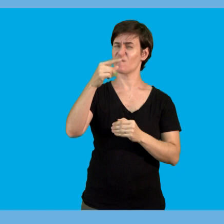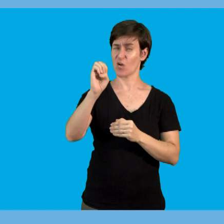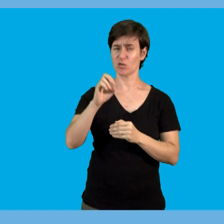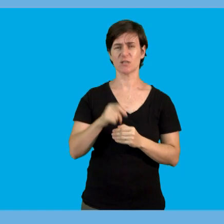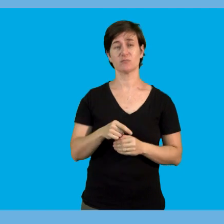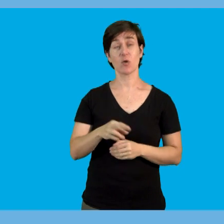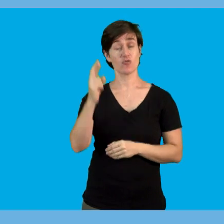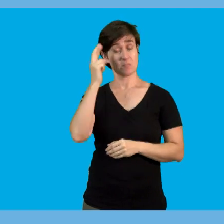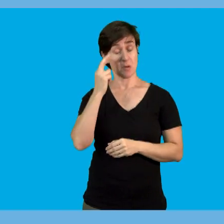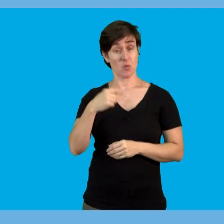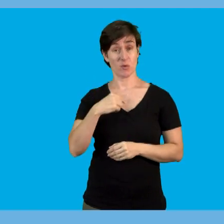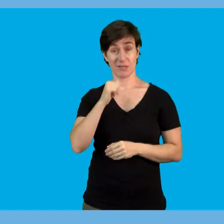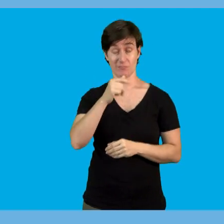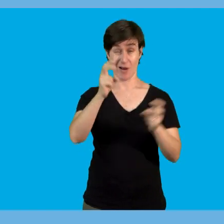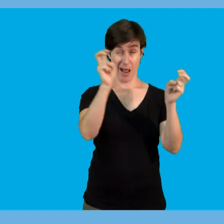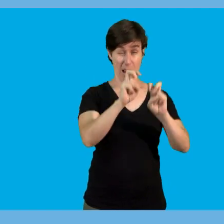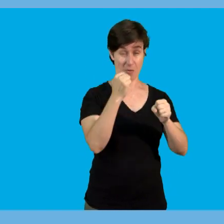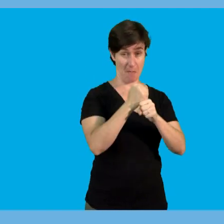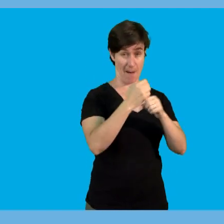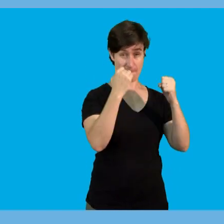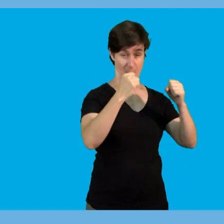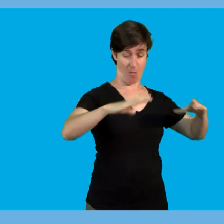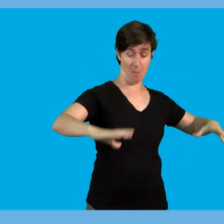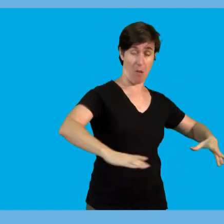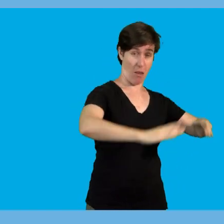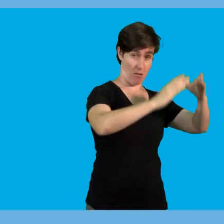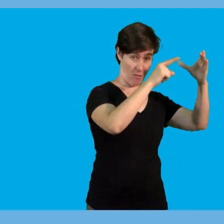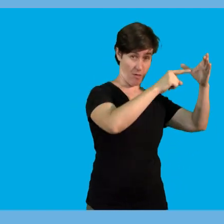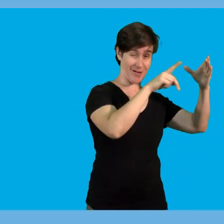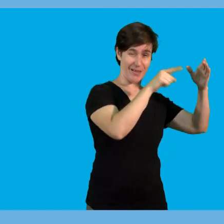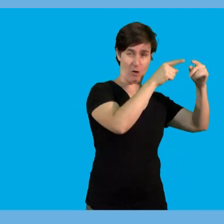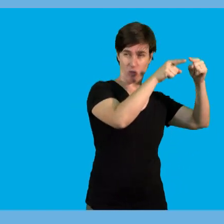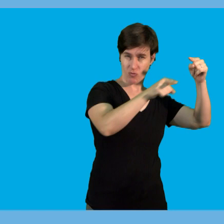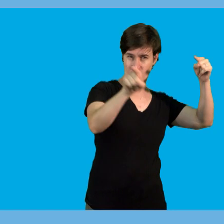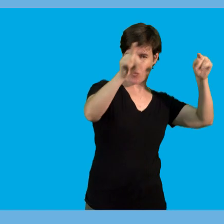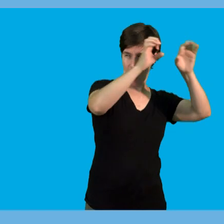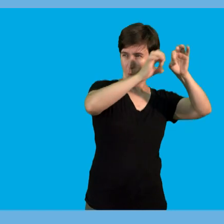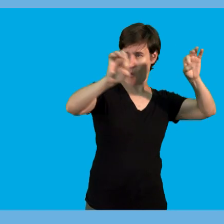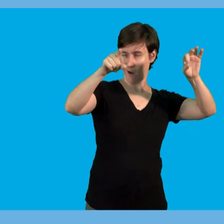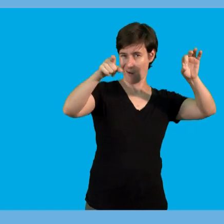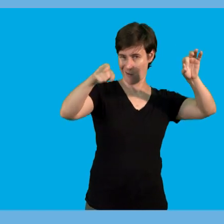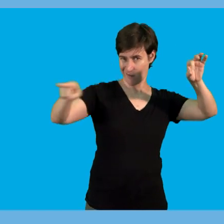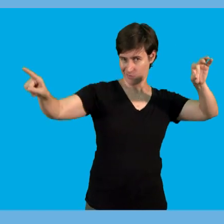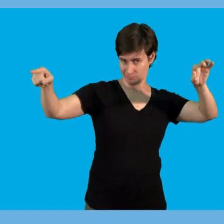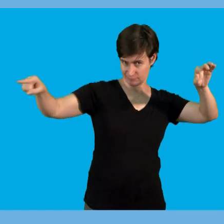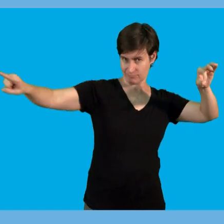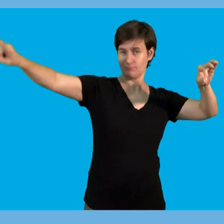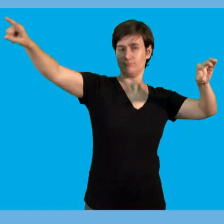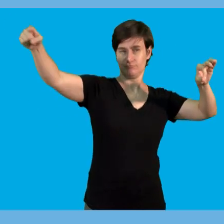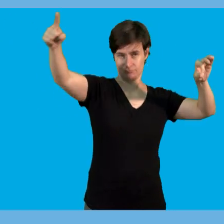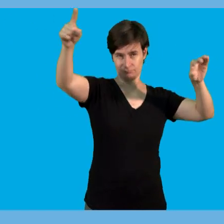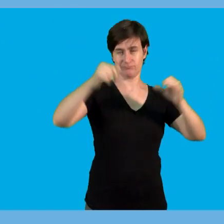this electricity is generated in the power plant when that generator rotates. Now, as the generator rotates,